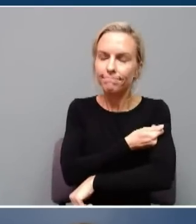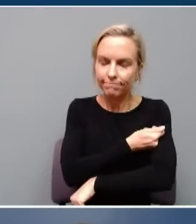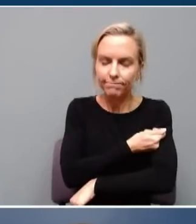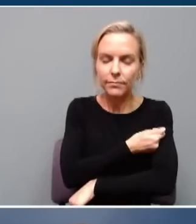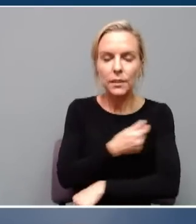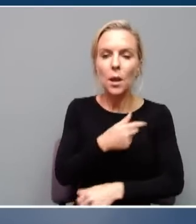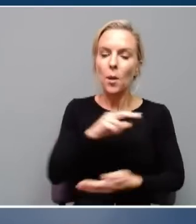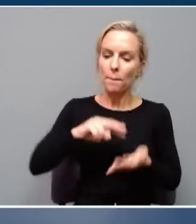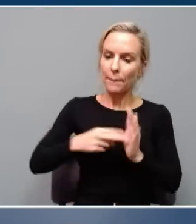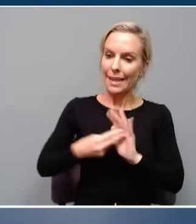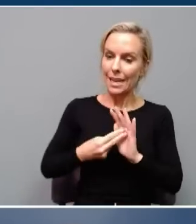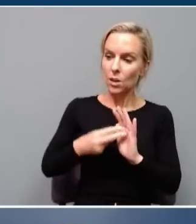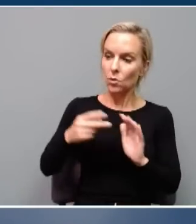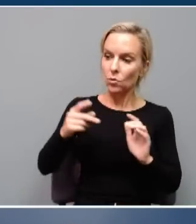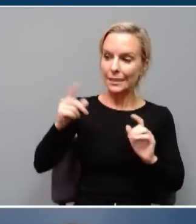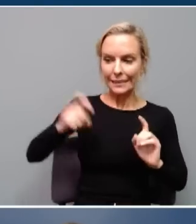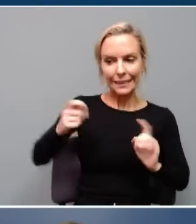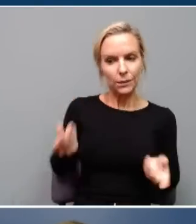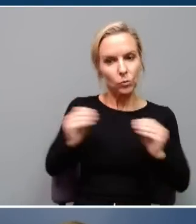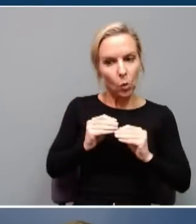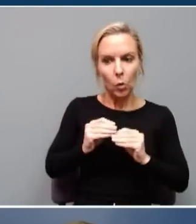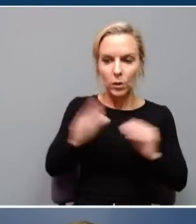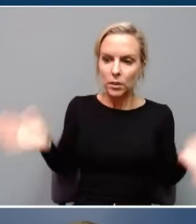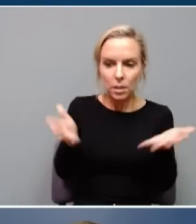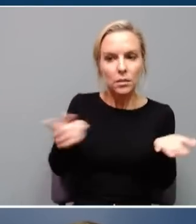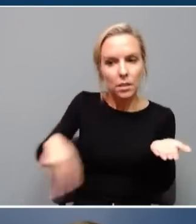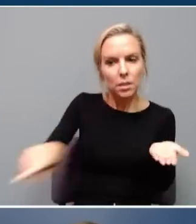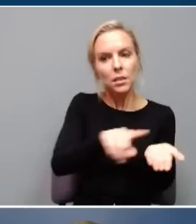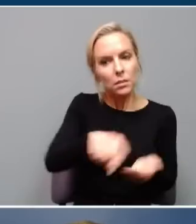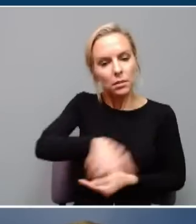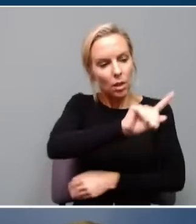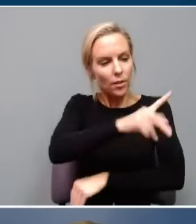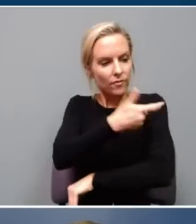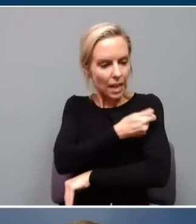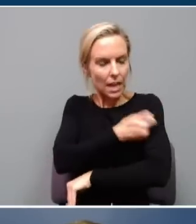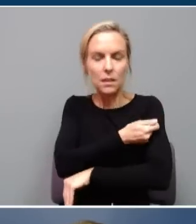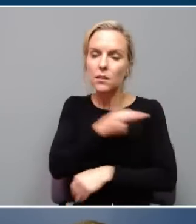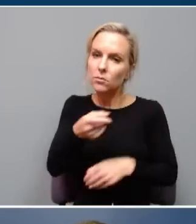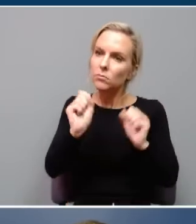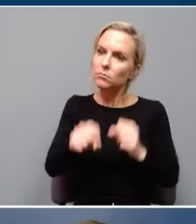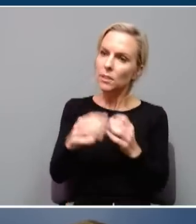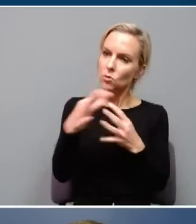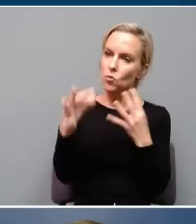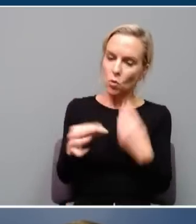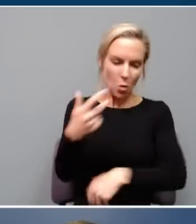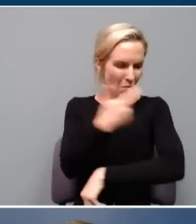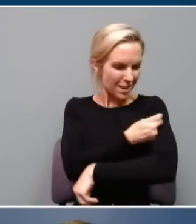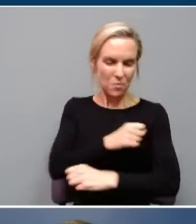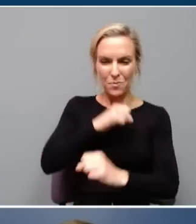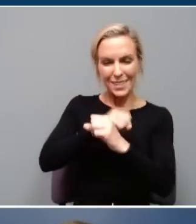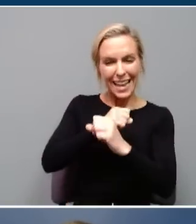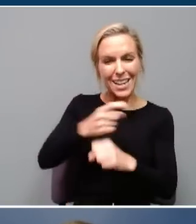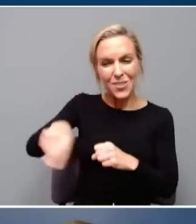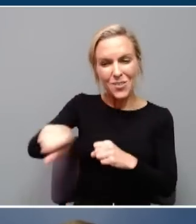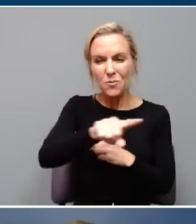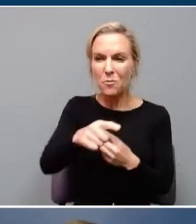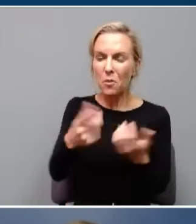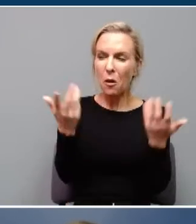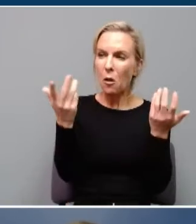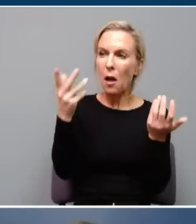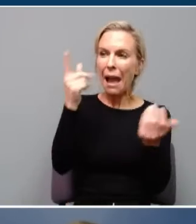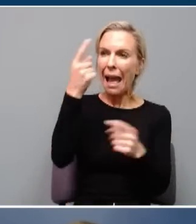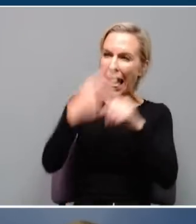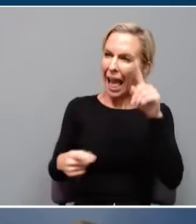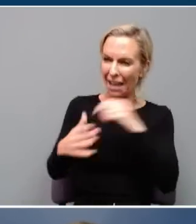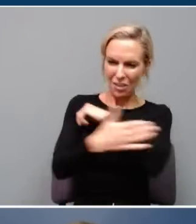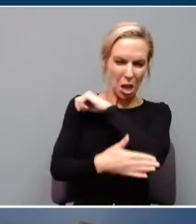vaccinated. Remember, you could choose to get a shot that protects you. It's really safe. Over half the country has already taken